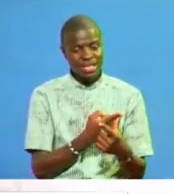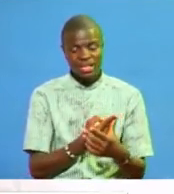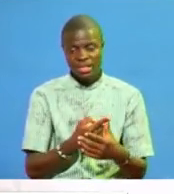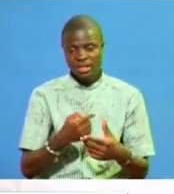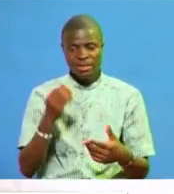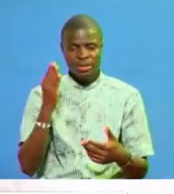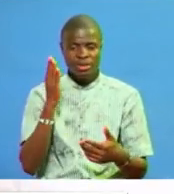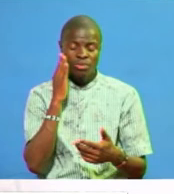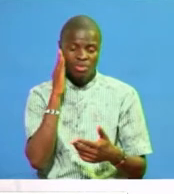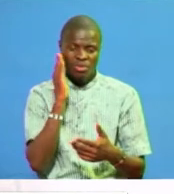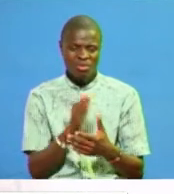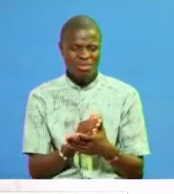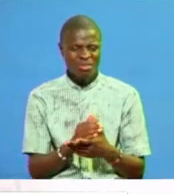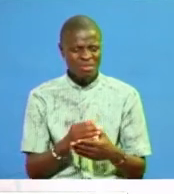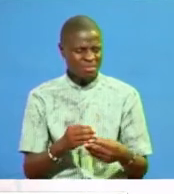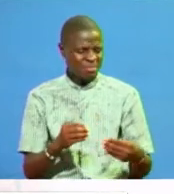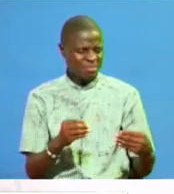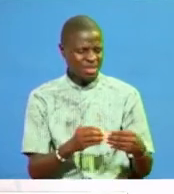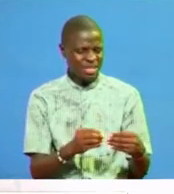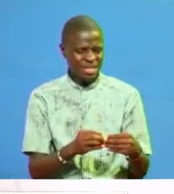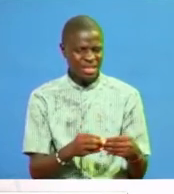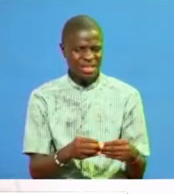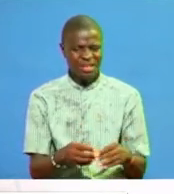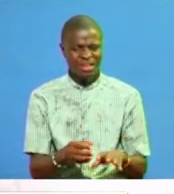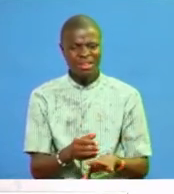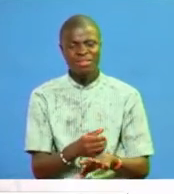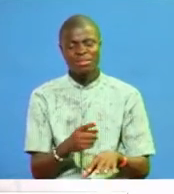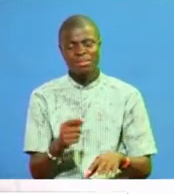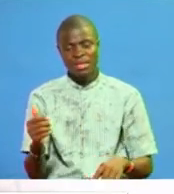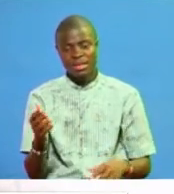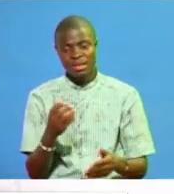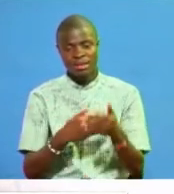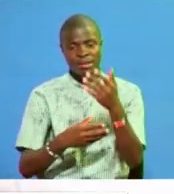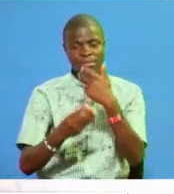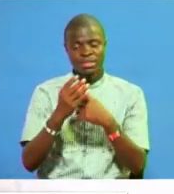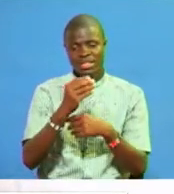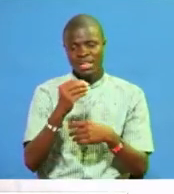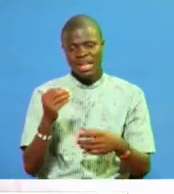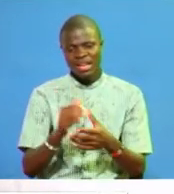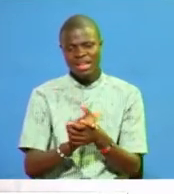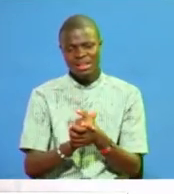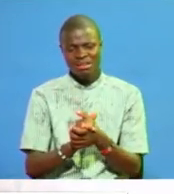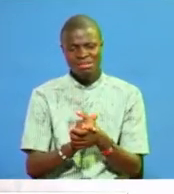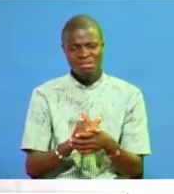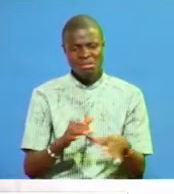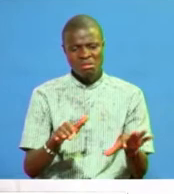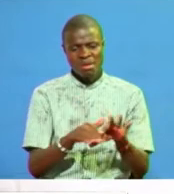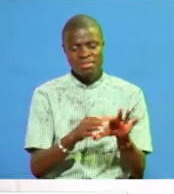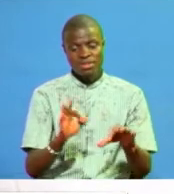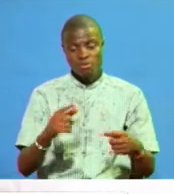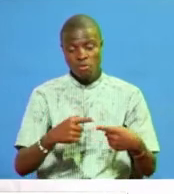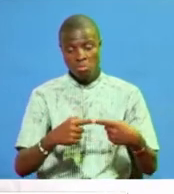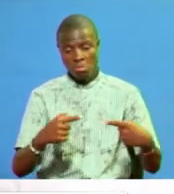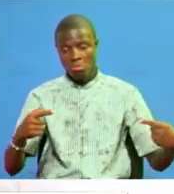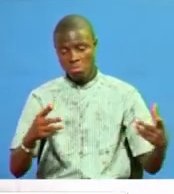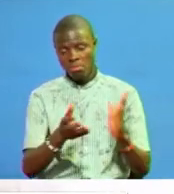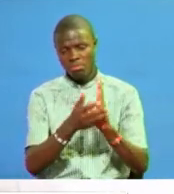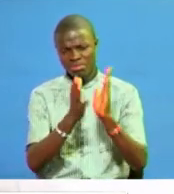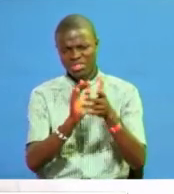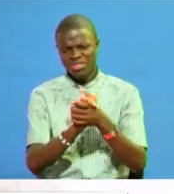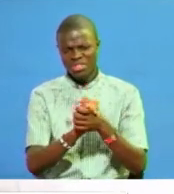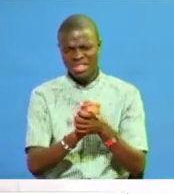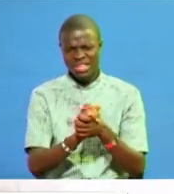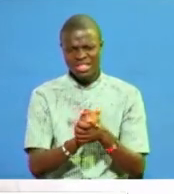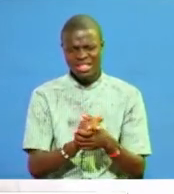Ruto's meetings with a faction of opposition leaders. President Ruto plans to advance his legislative agenda as the National Assembly and